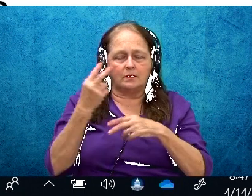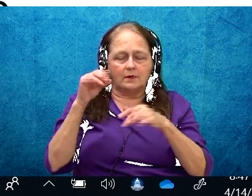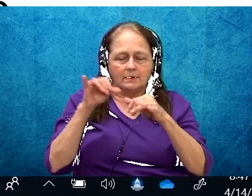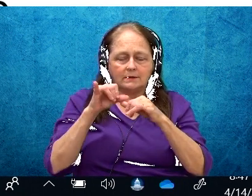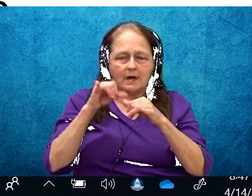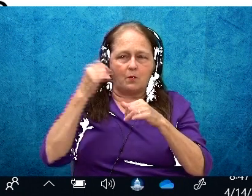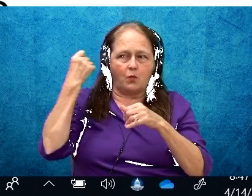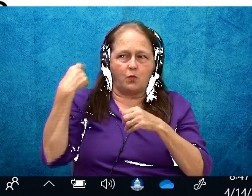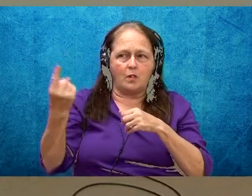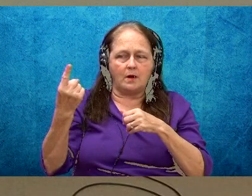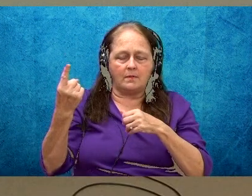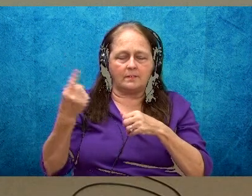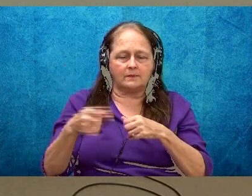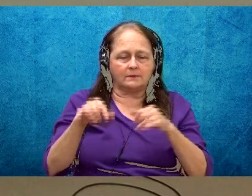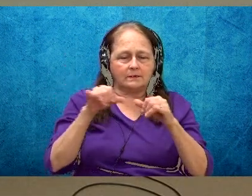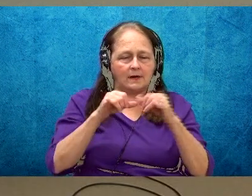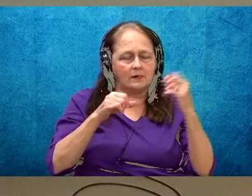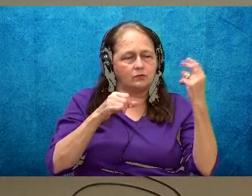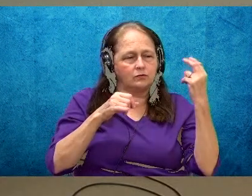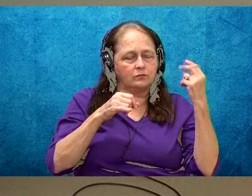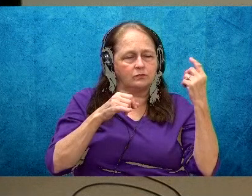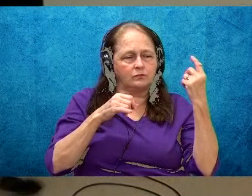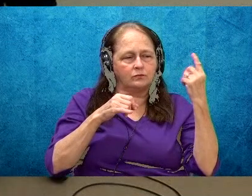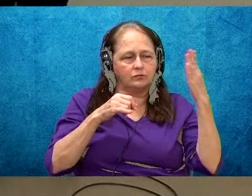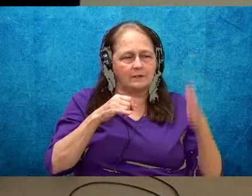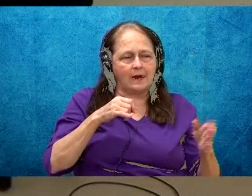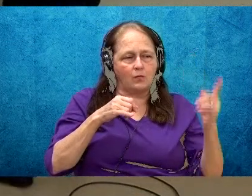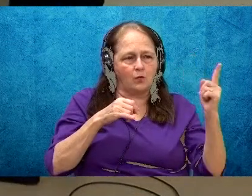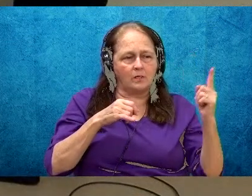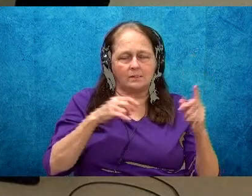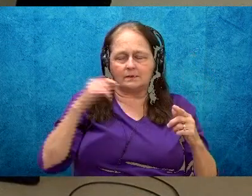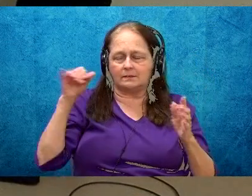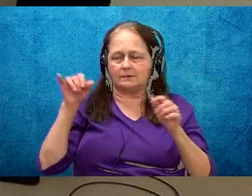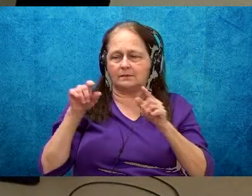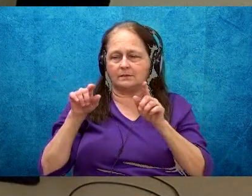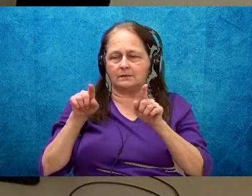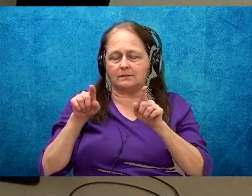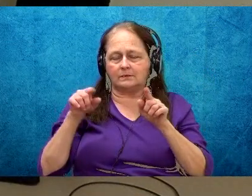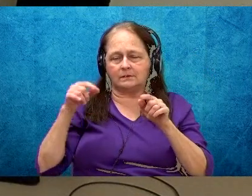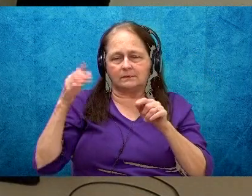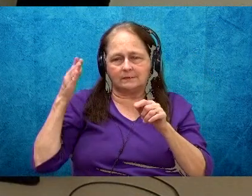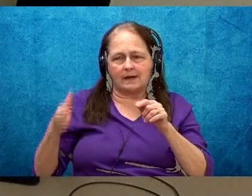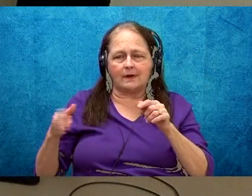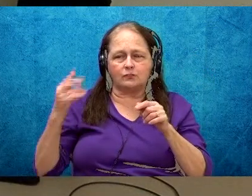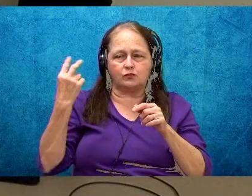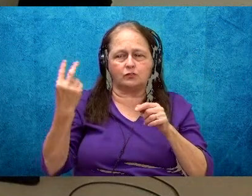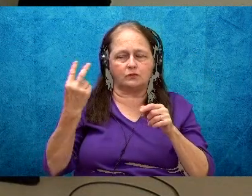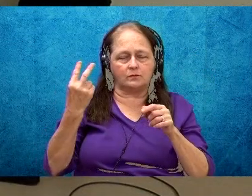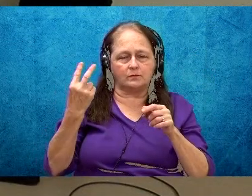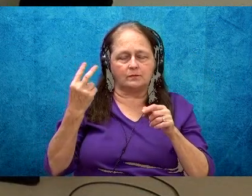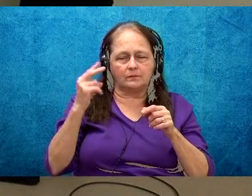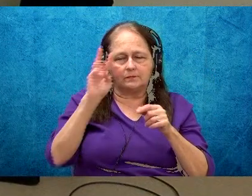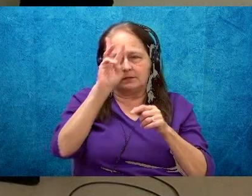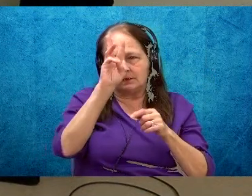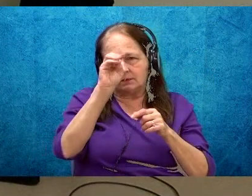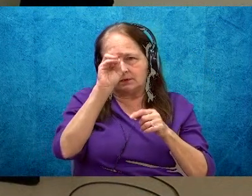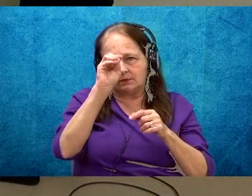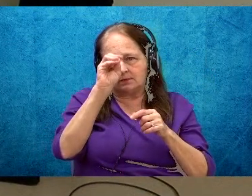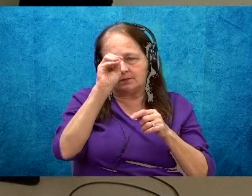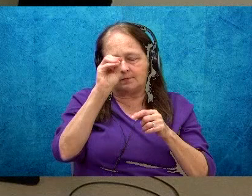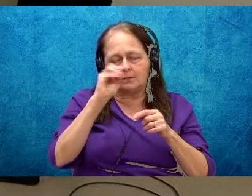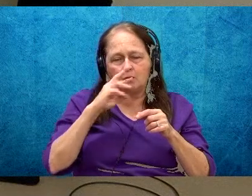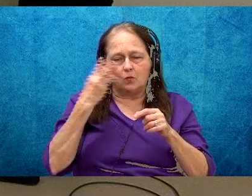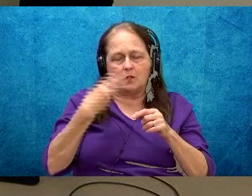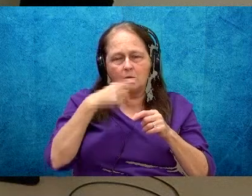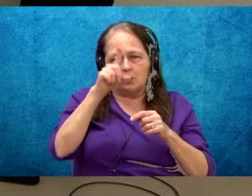side 1 and side 2, and that equals 60. So far we